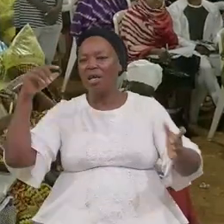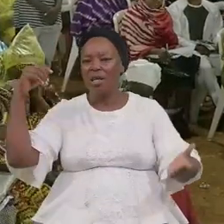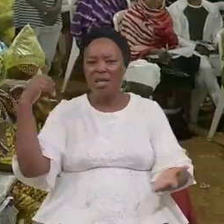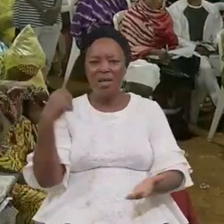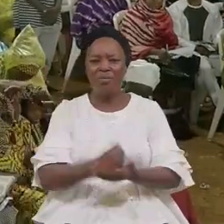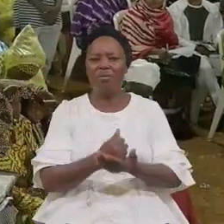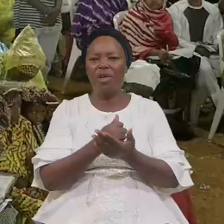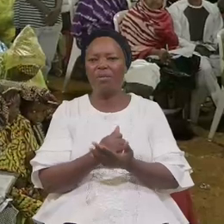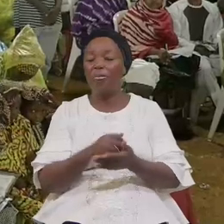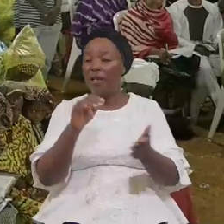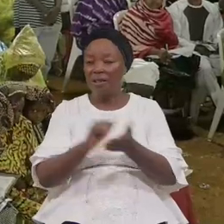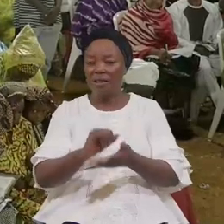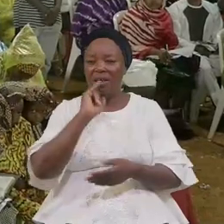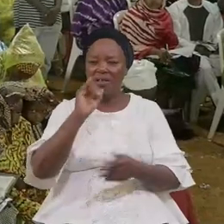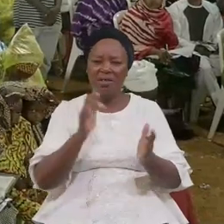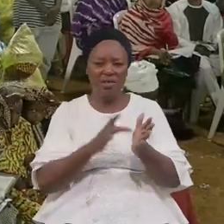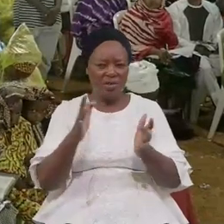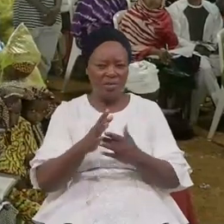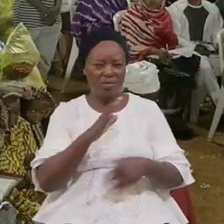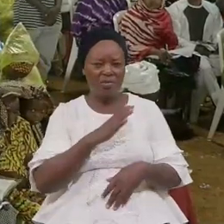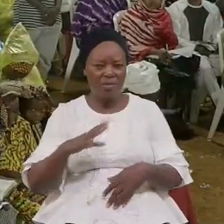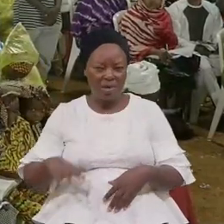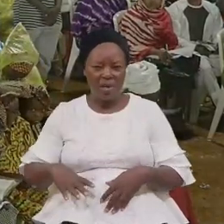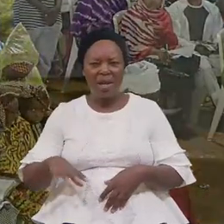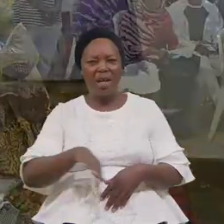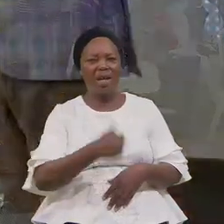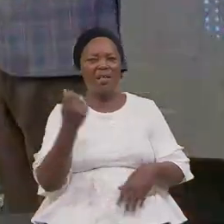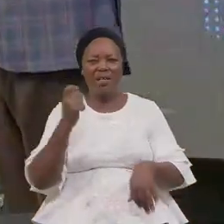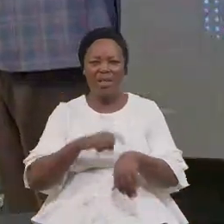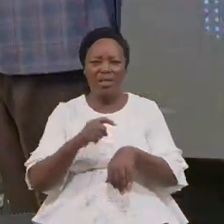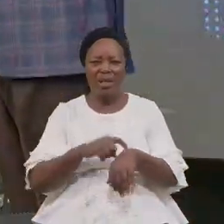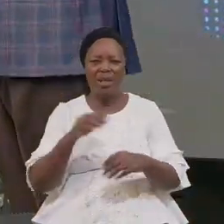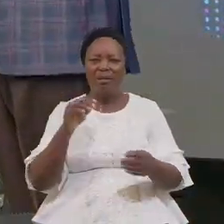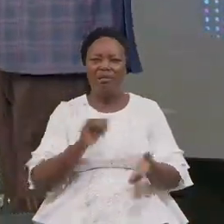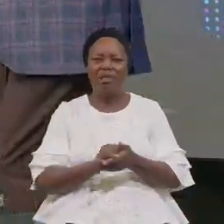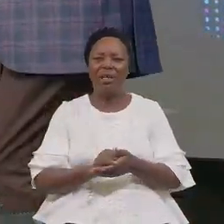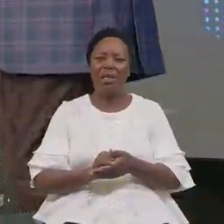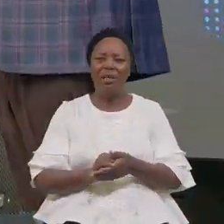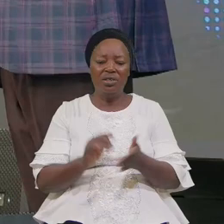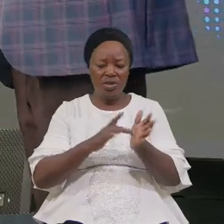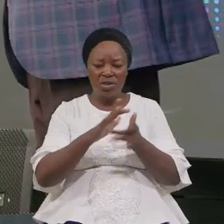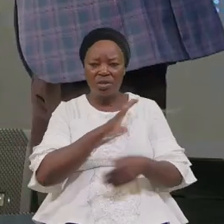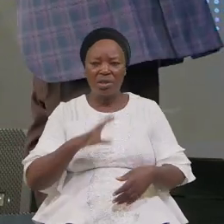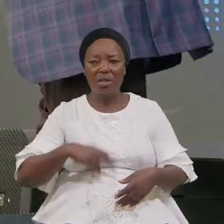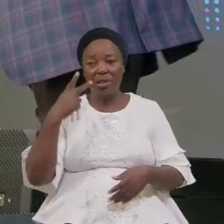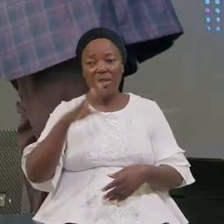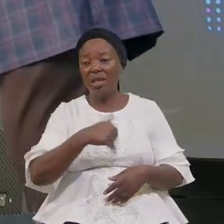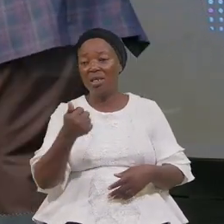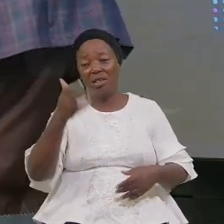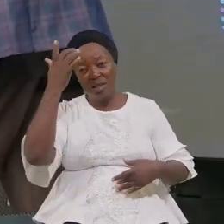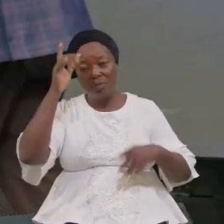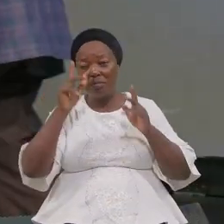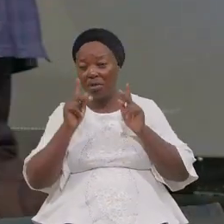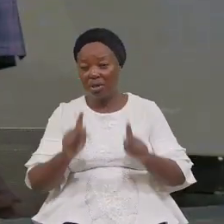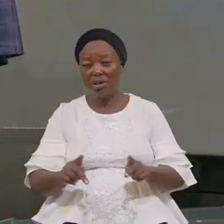That's Jesus Christ. Anytime he sees a sick person, a sick